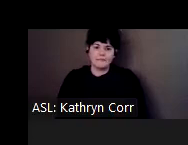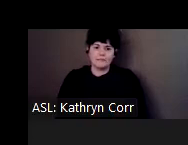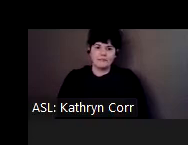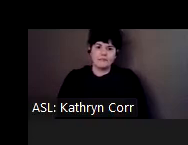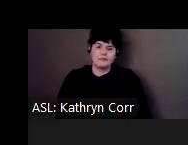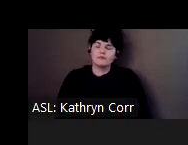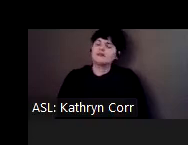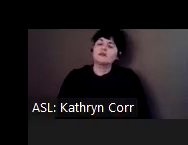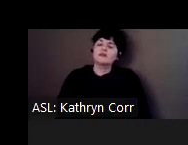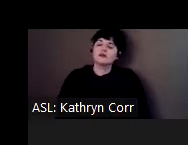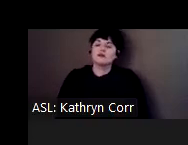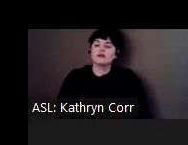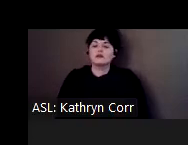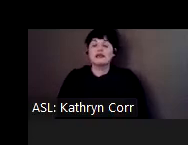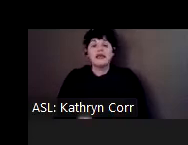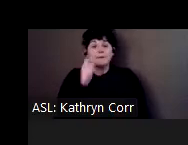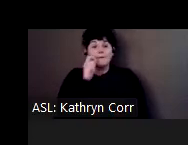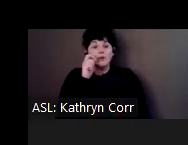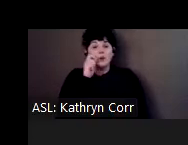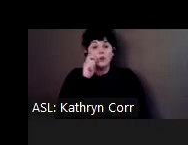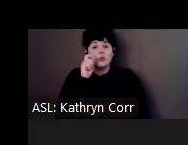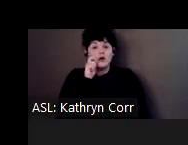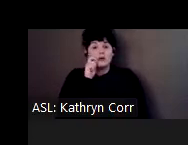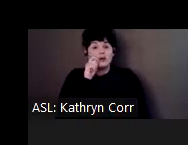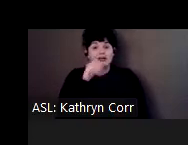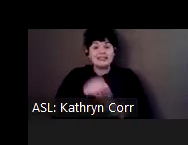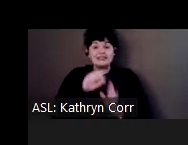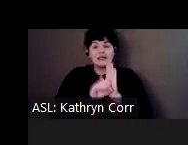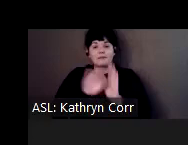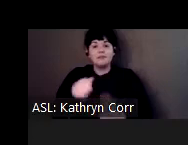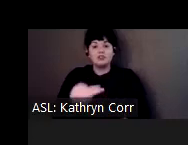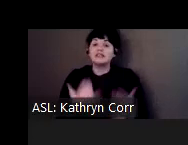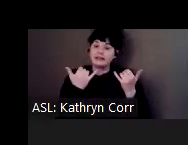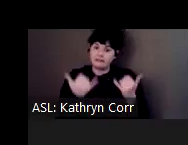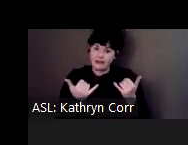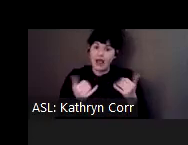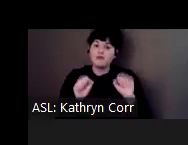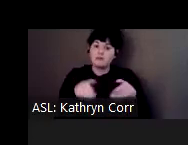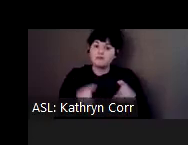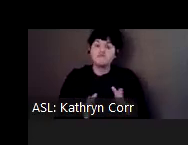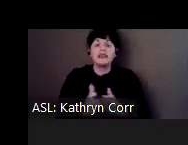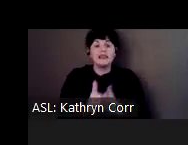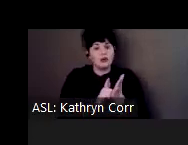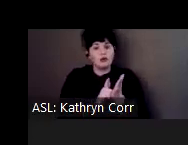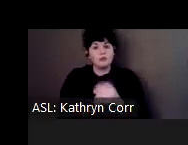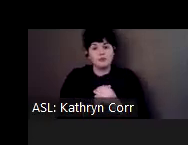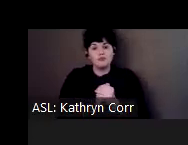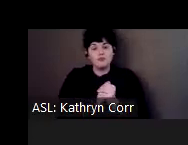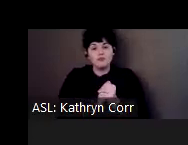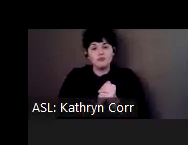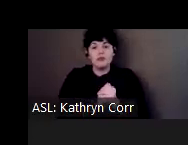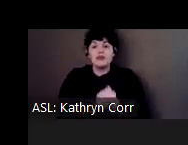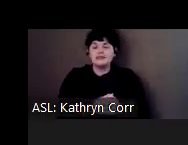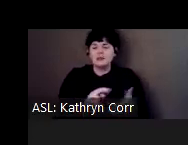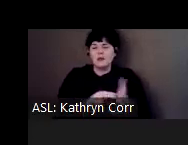Because marijuana is now legal in the state of Michigan, many convictions related to marijuana can be set aside.